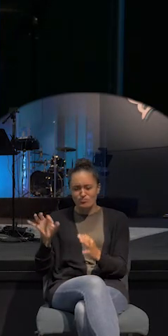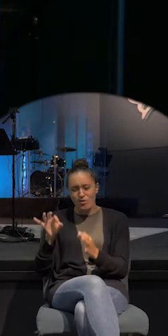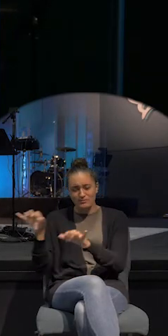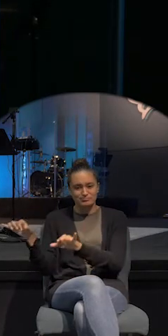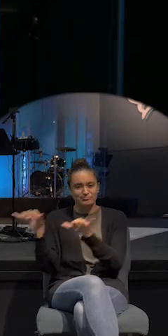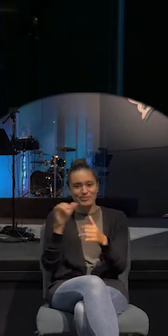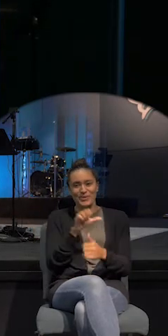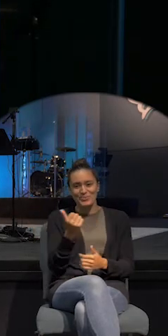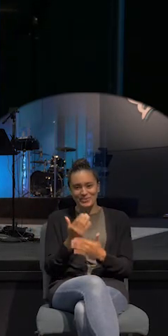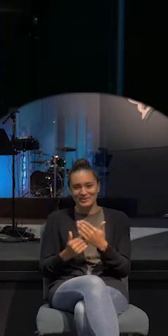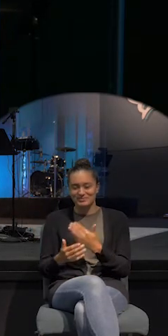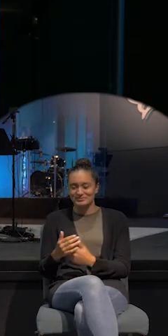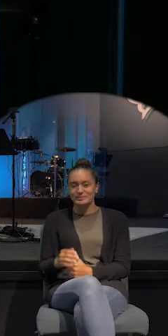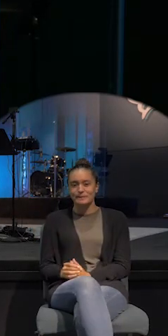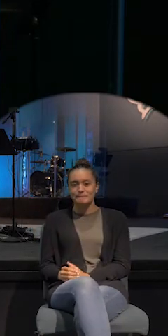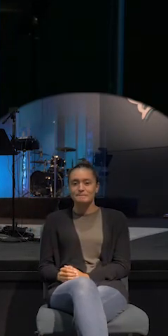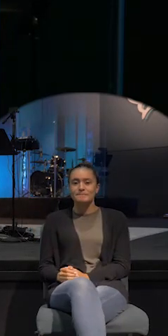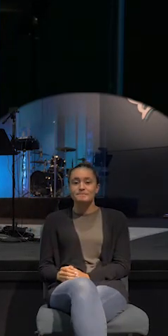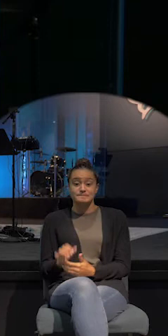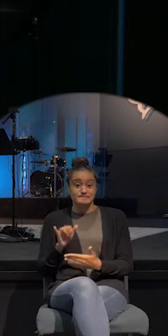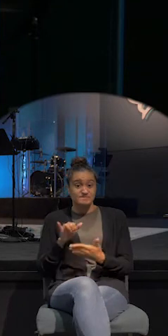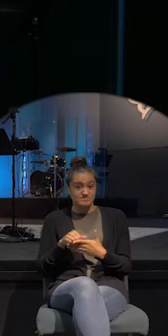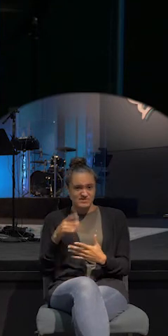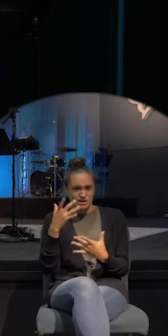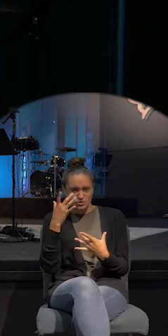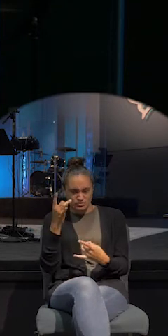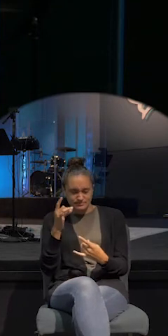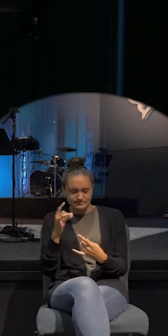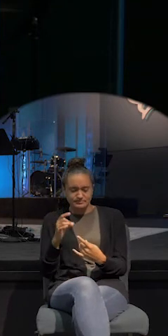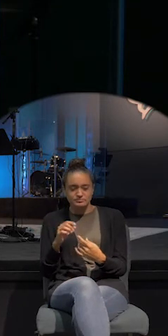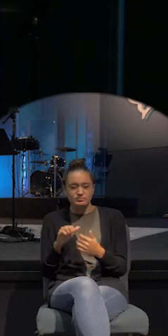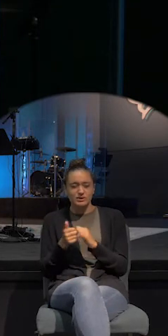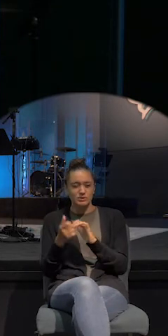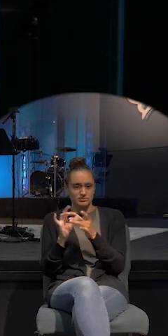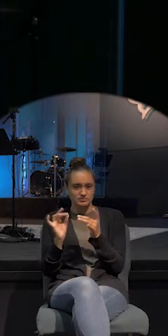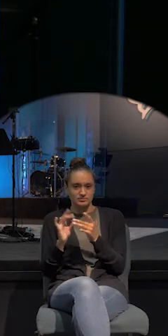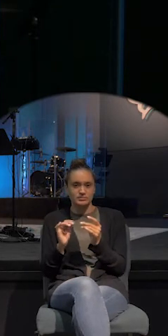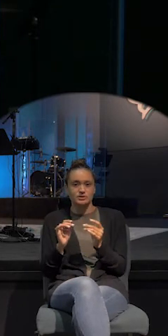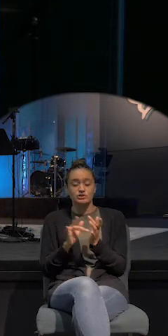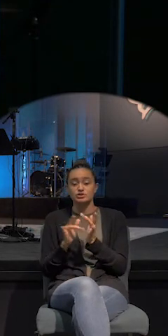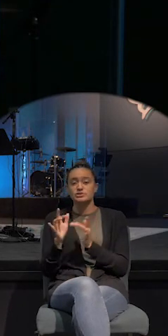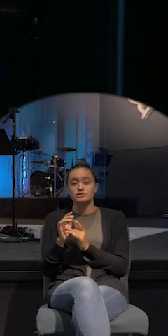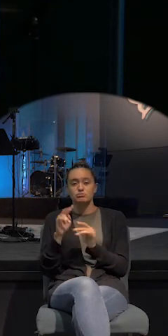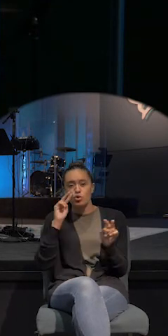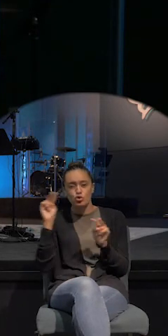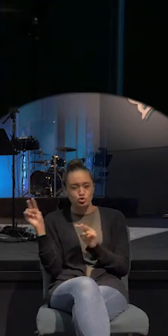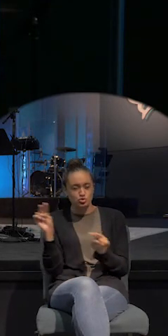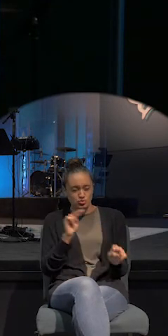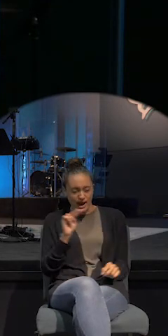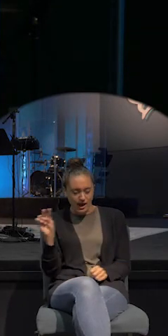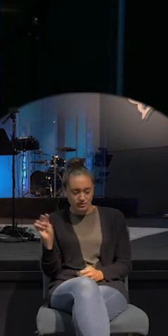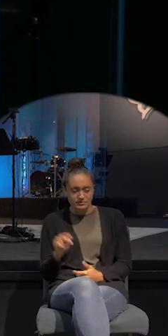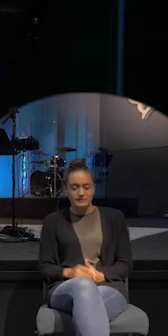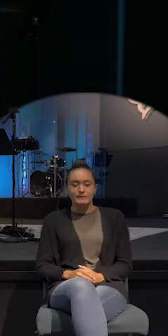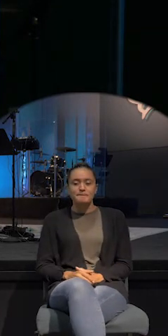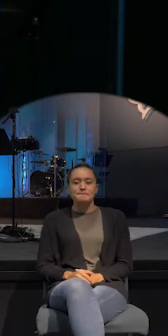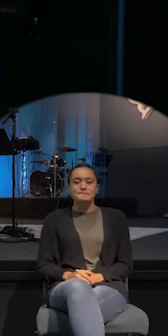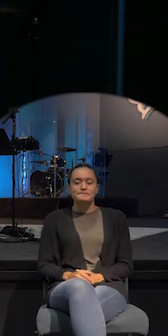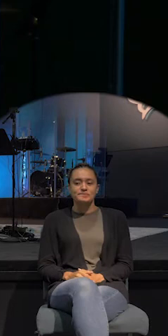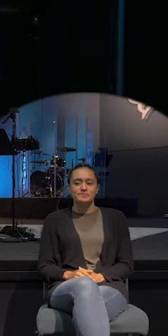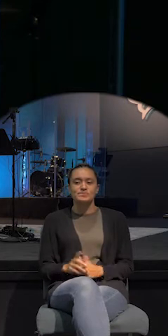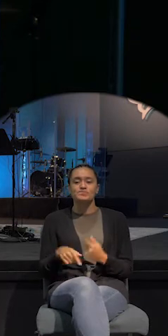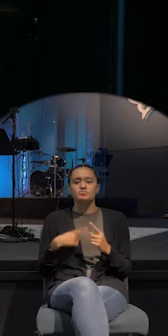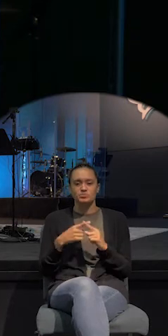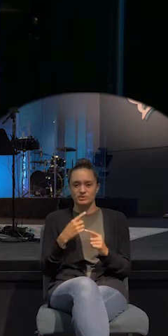the other. Now, this is interesting how it's put. He looked around. When it says he